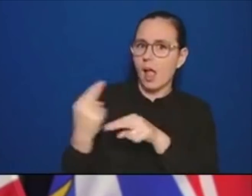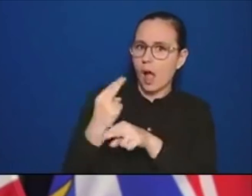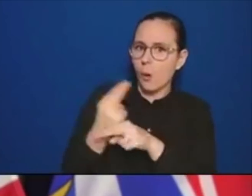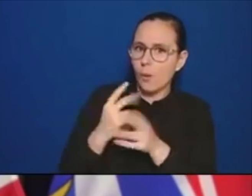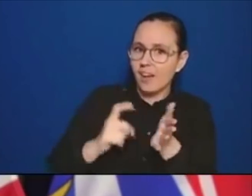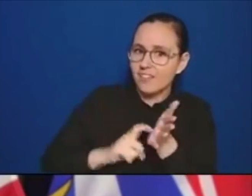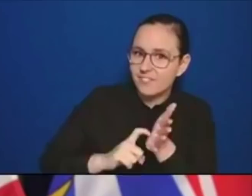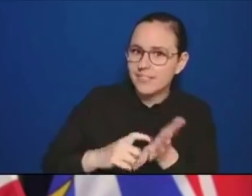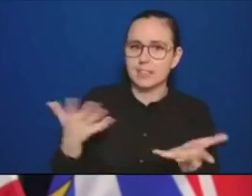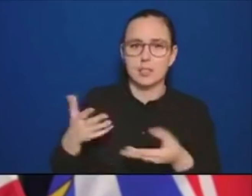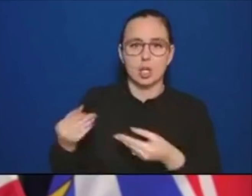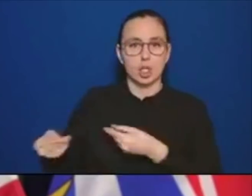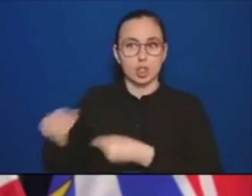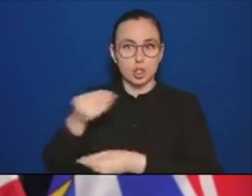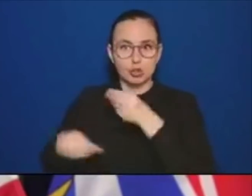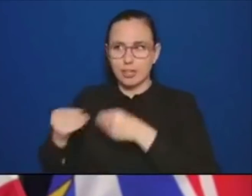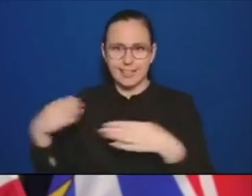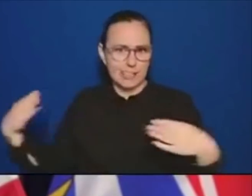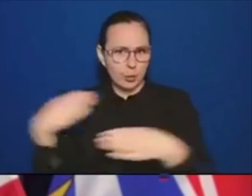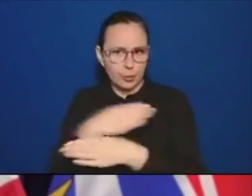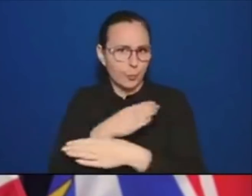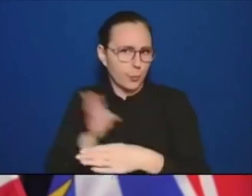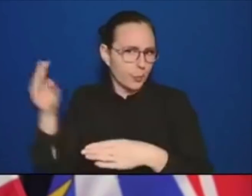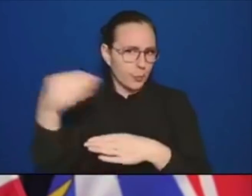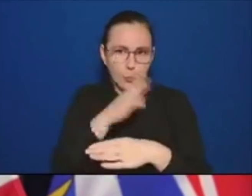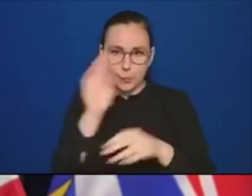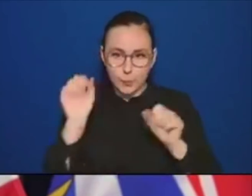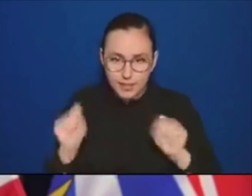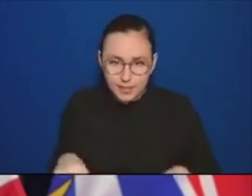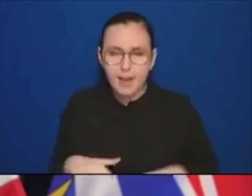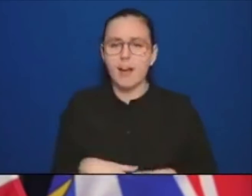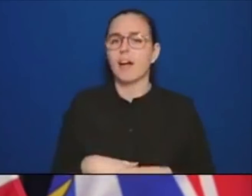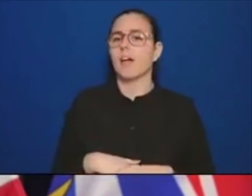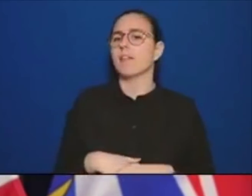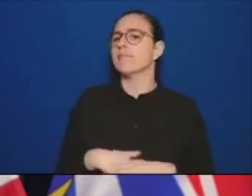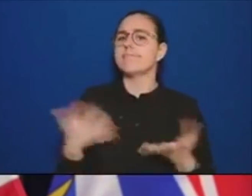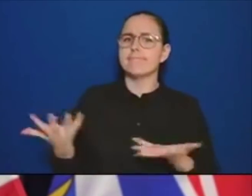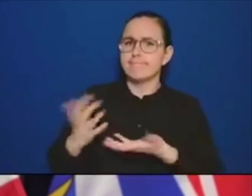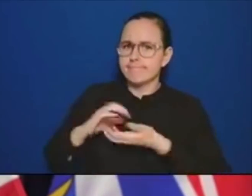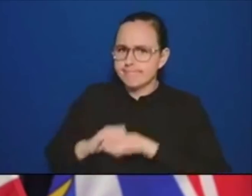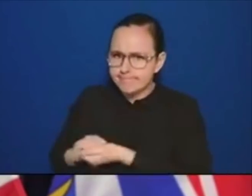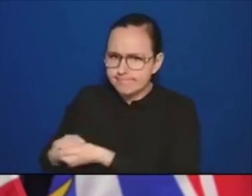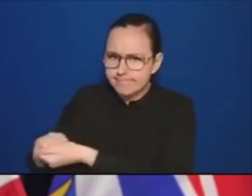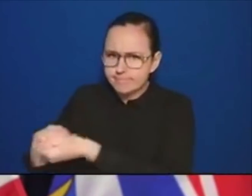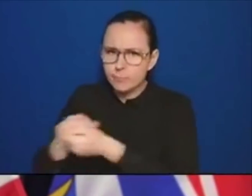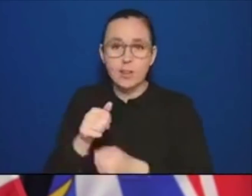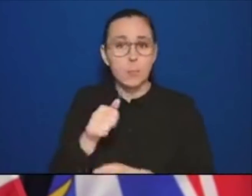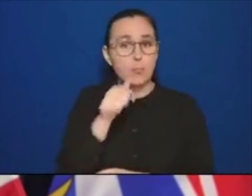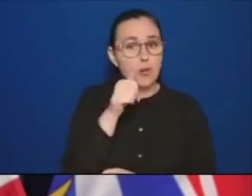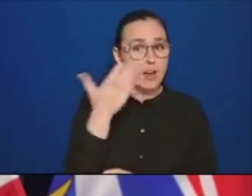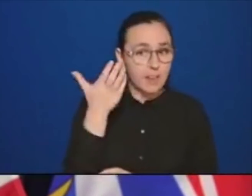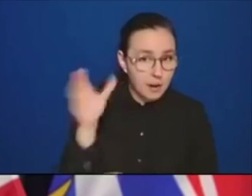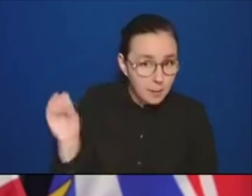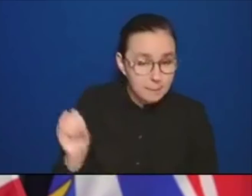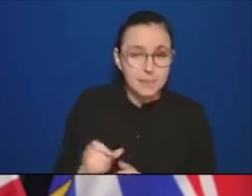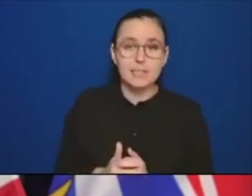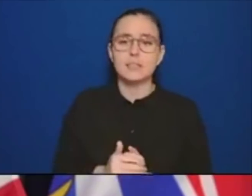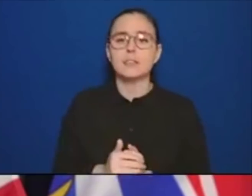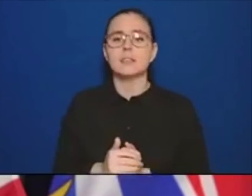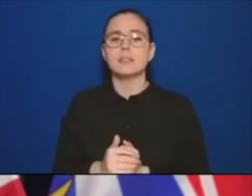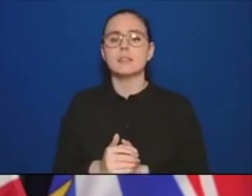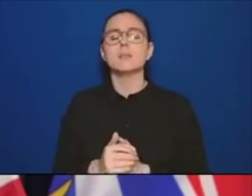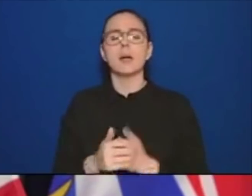about our partnership with the federal government, with private sector companies, but there's also been a huge impact on Indigenous